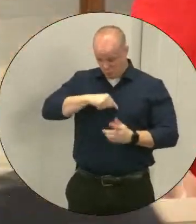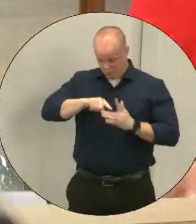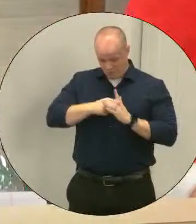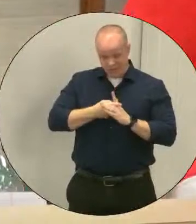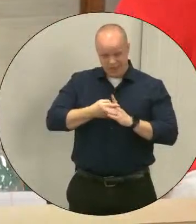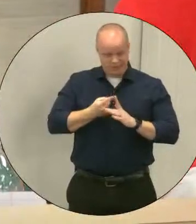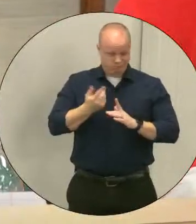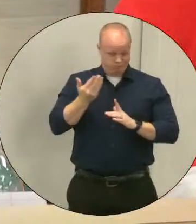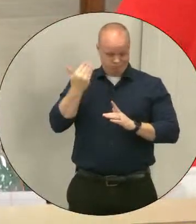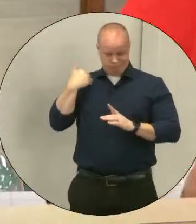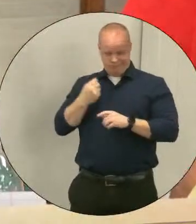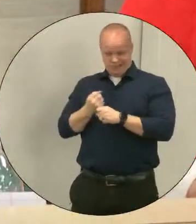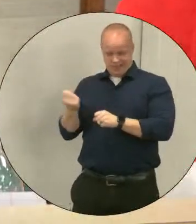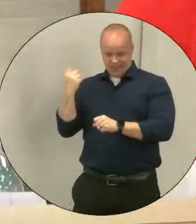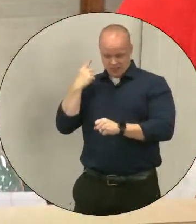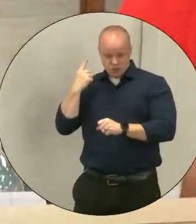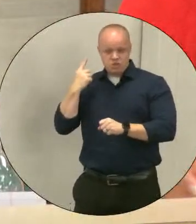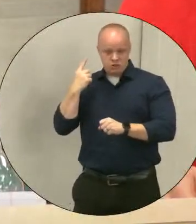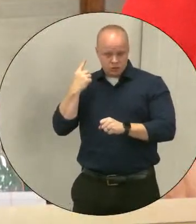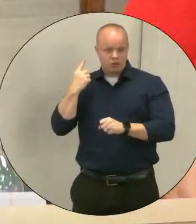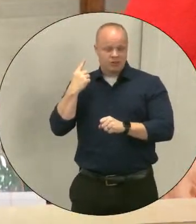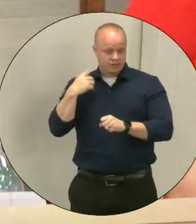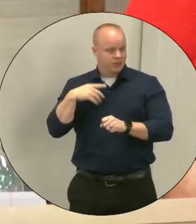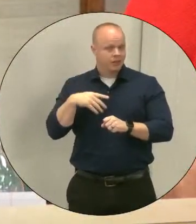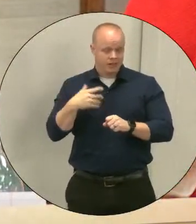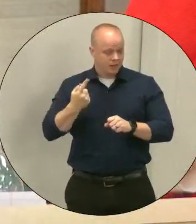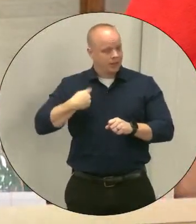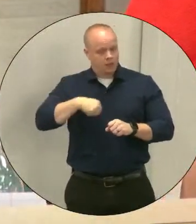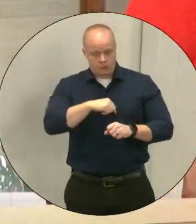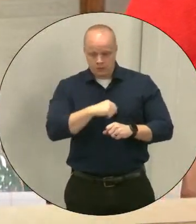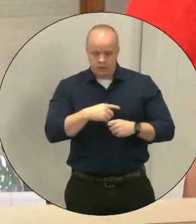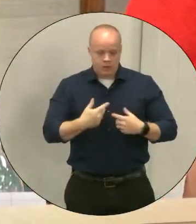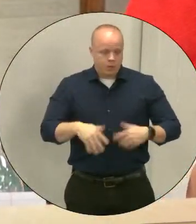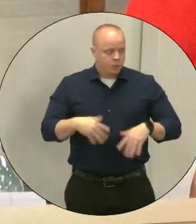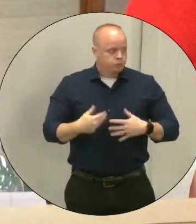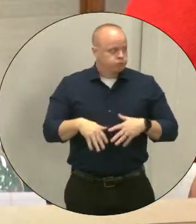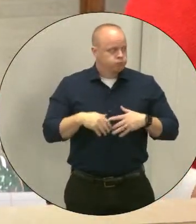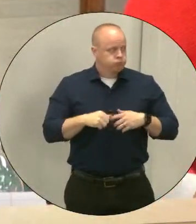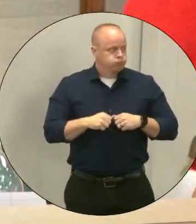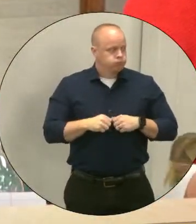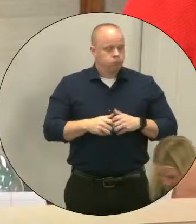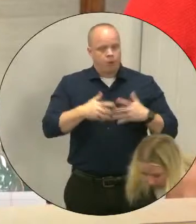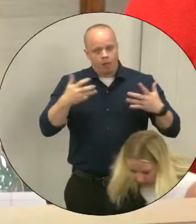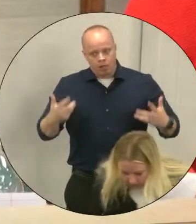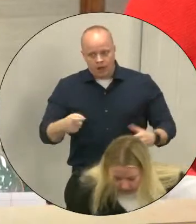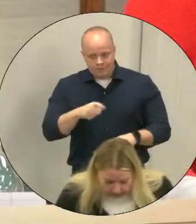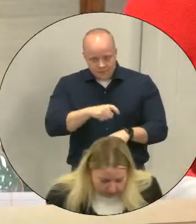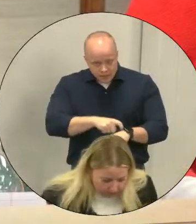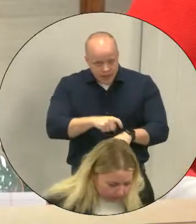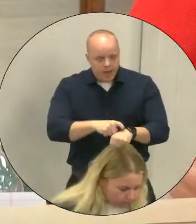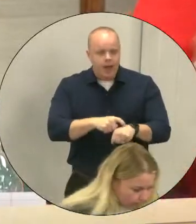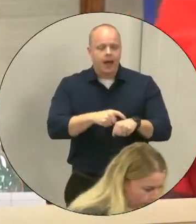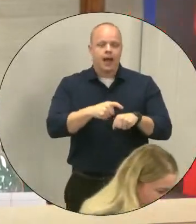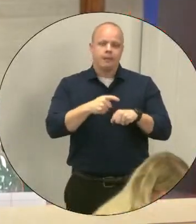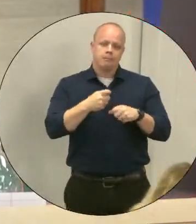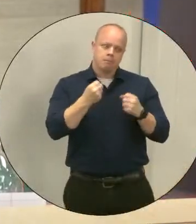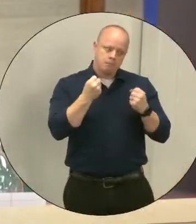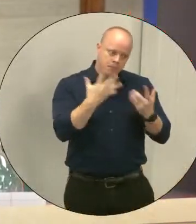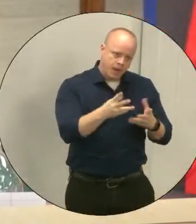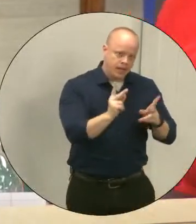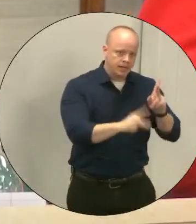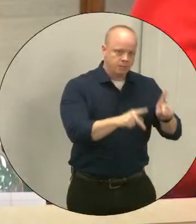at the beginning of last year, we have spent a lot of time. Countless individuals